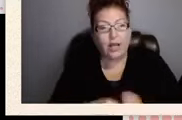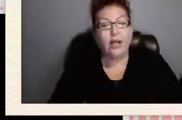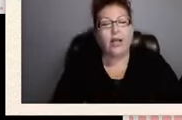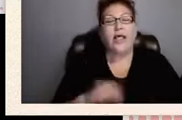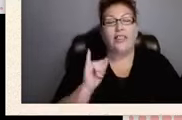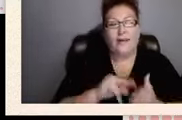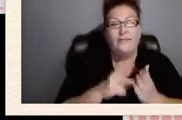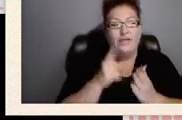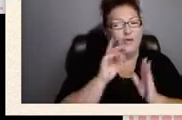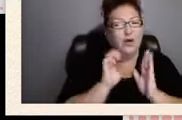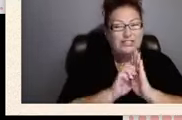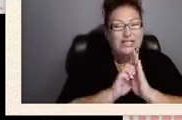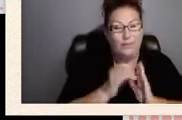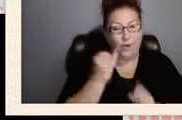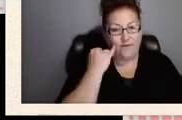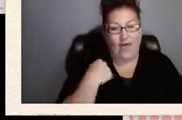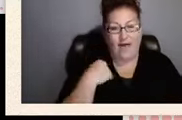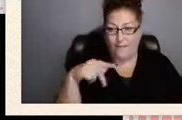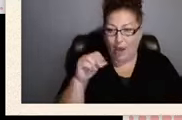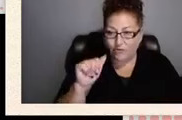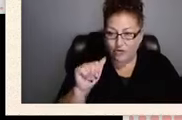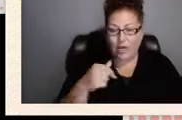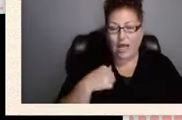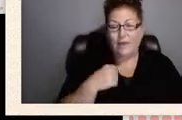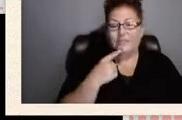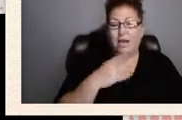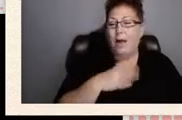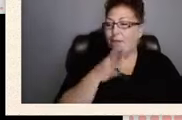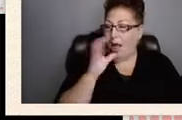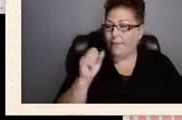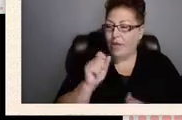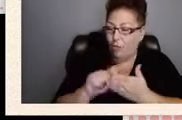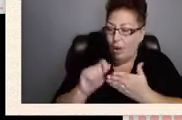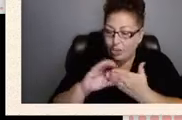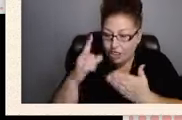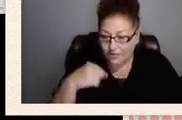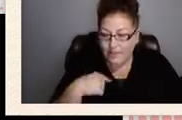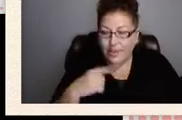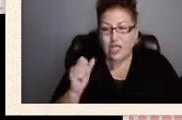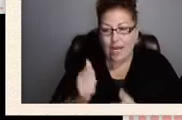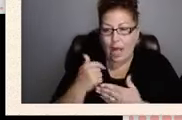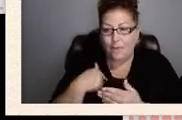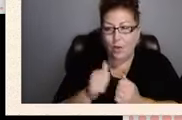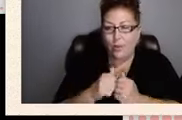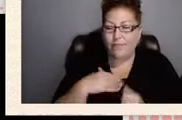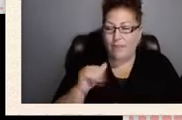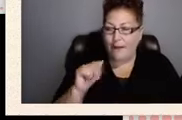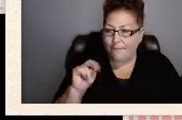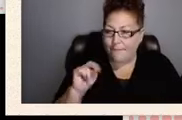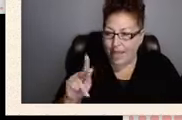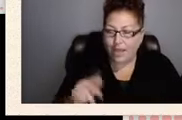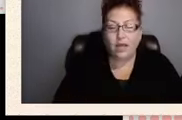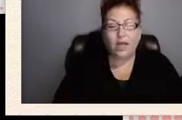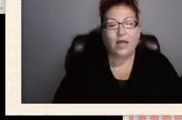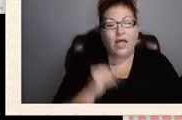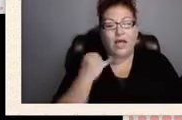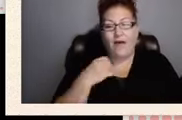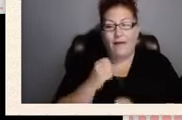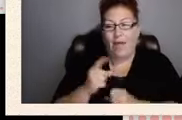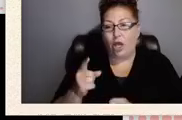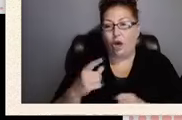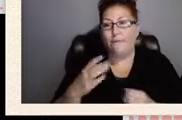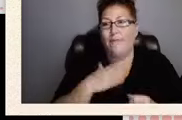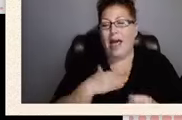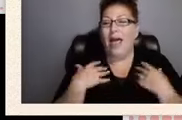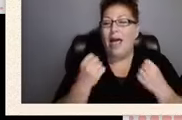had a power of attorney and I'm saying my mom can write checks for me, she can help me with my banking. If I make her my healthcare surrogate, I'm